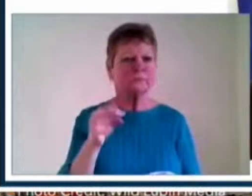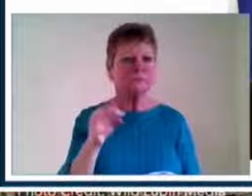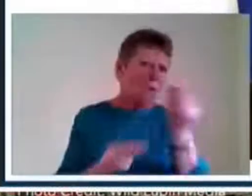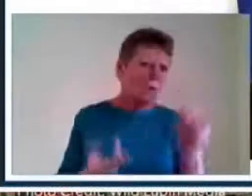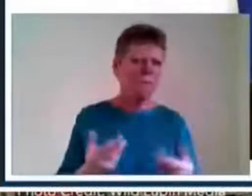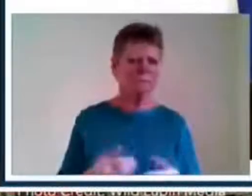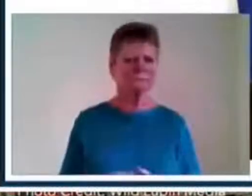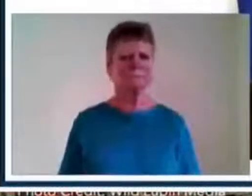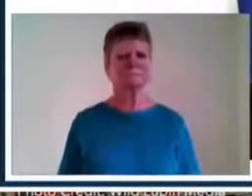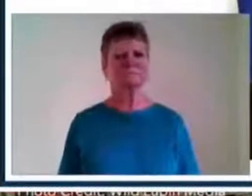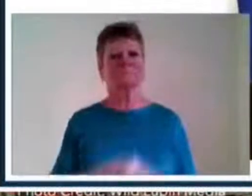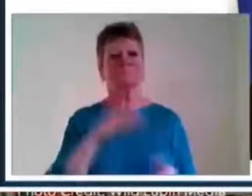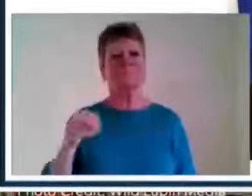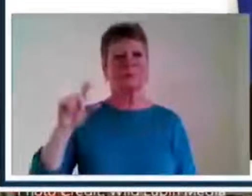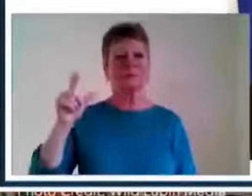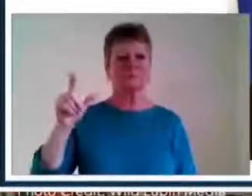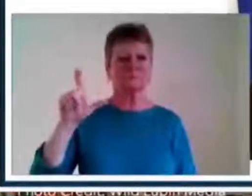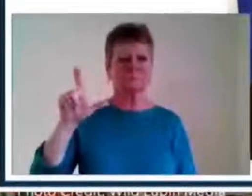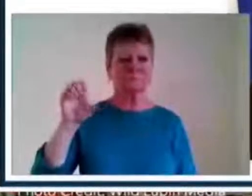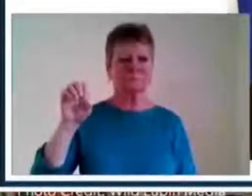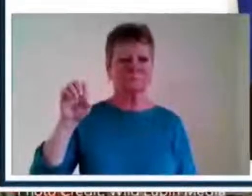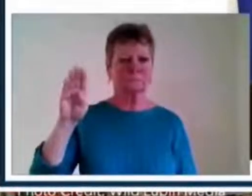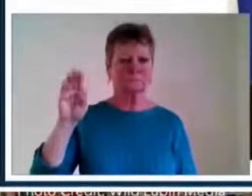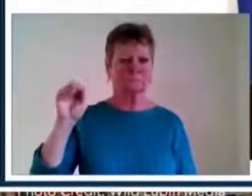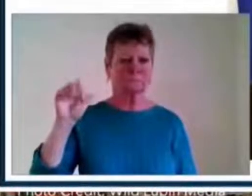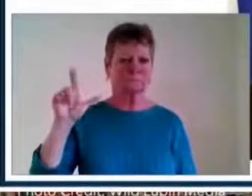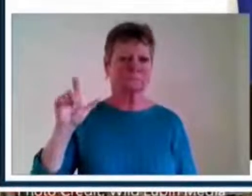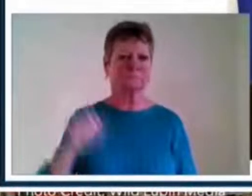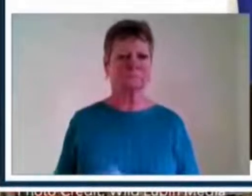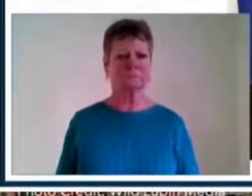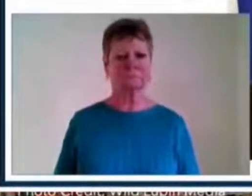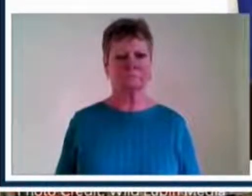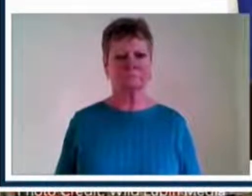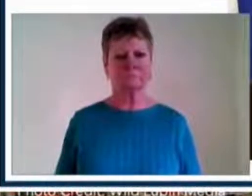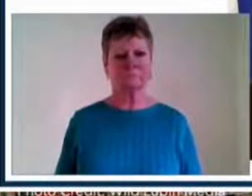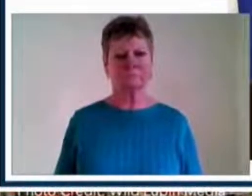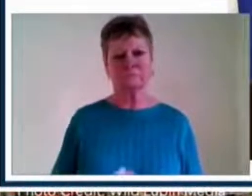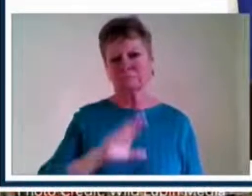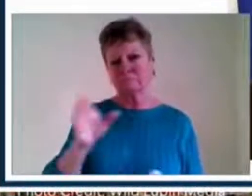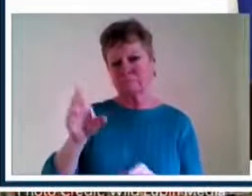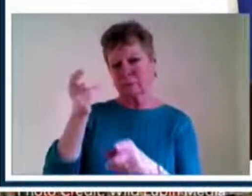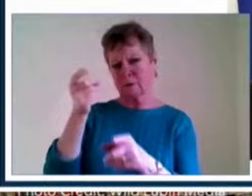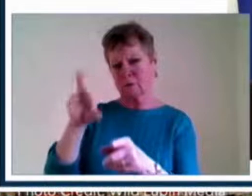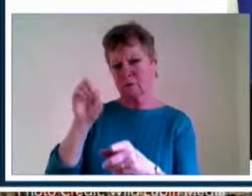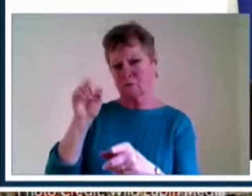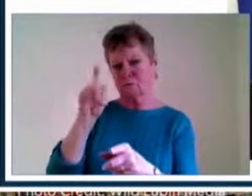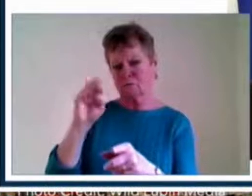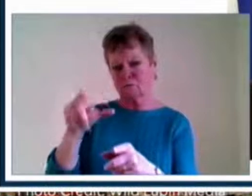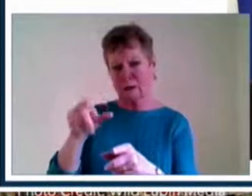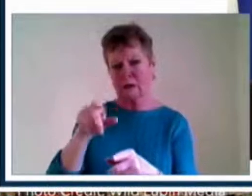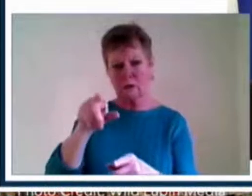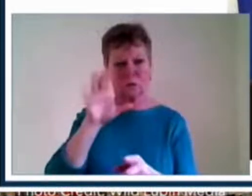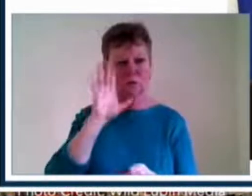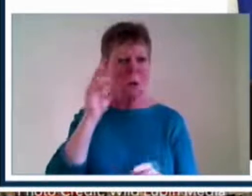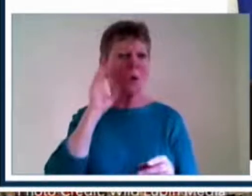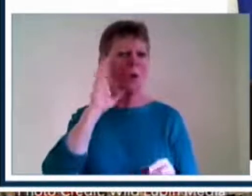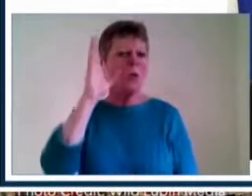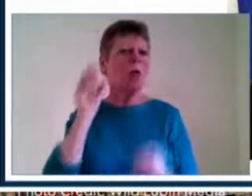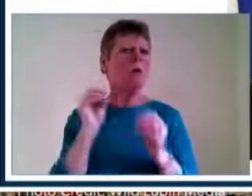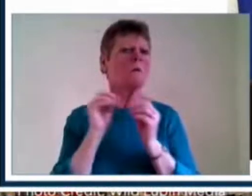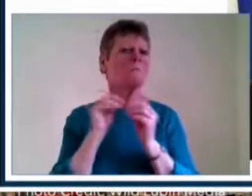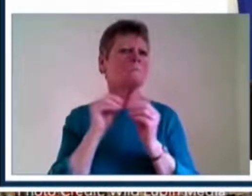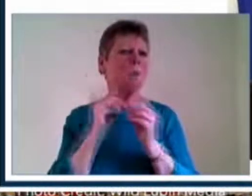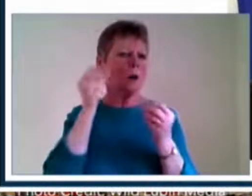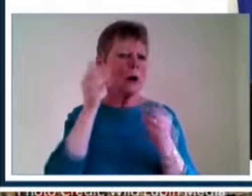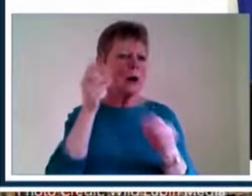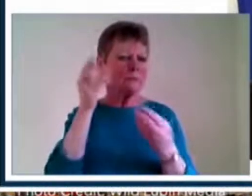Global's Alicia Draus. Go ahead, Alicia. Thank you. Dr. Strang, you mentioned that more details will be coming out just in regards